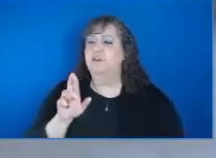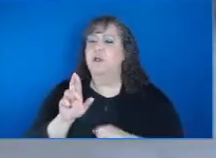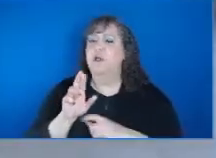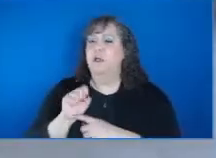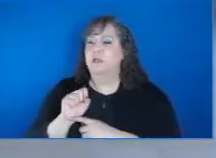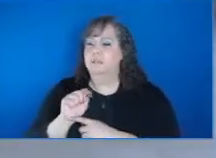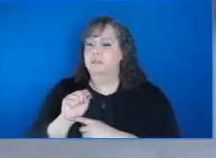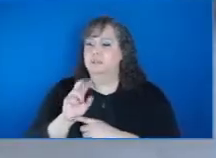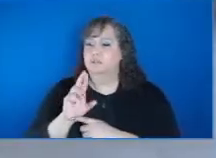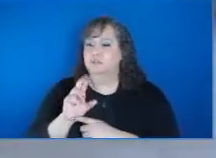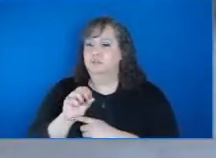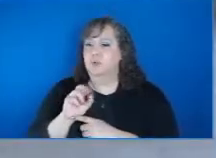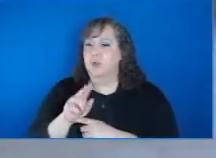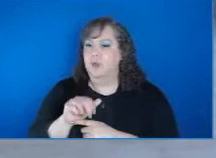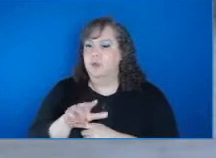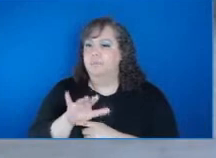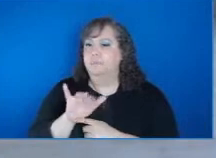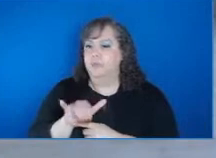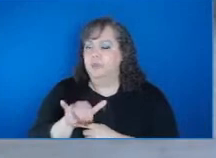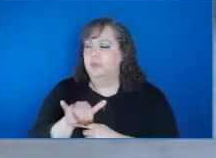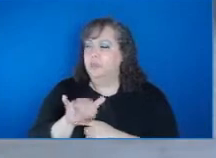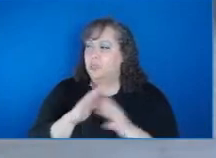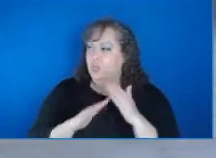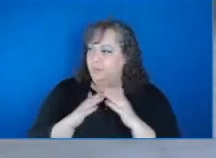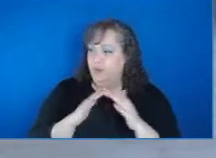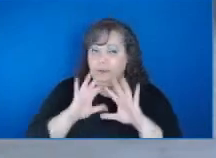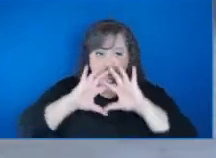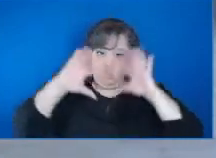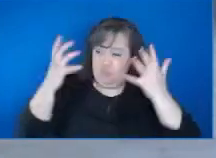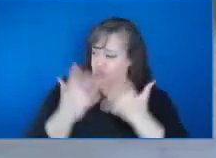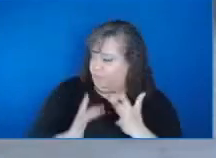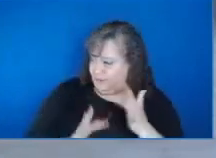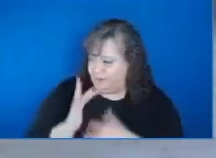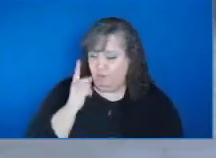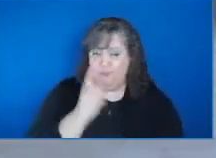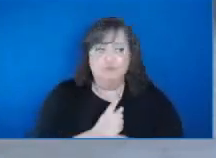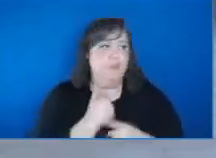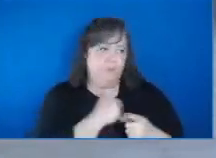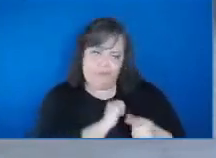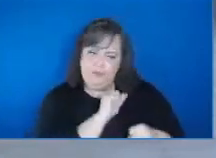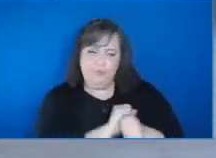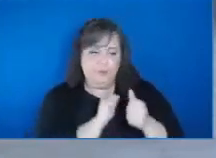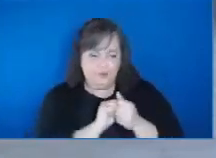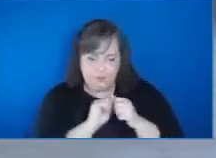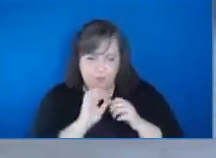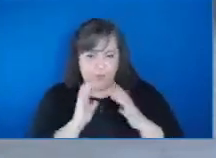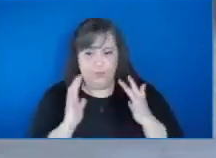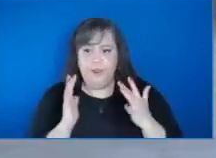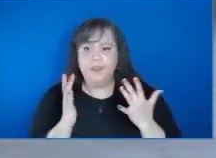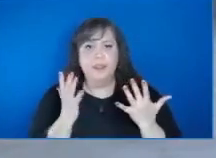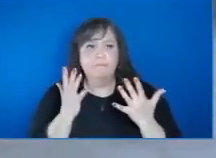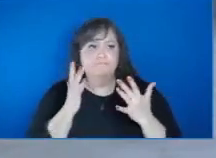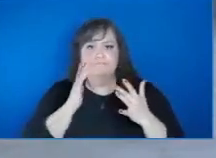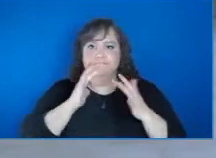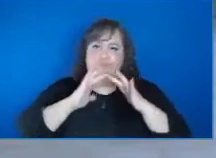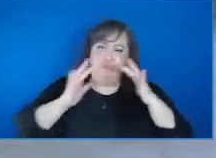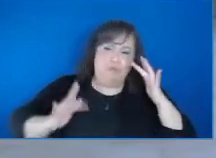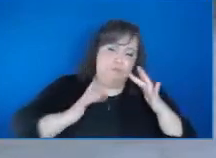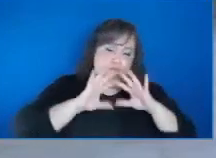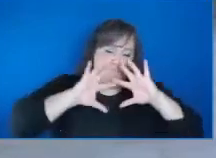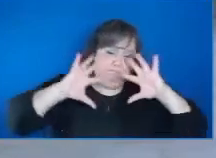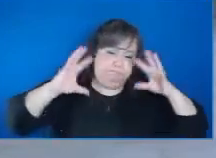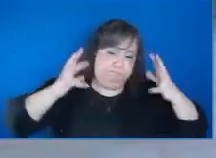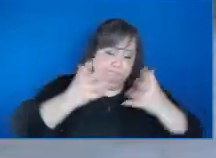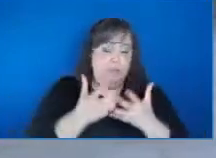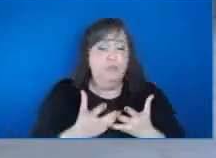global network, right? This is planetary defense is not something that's unique to the United States or any particular country. This